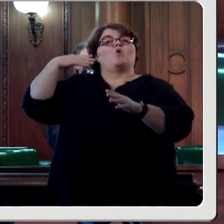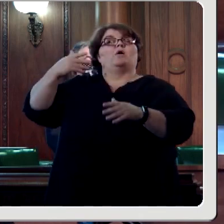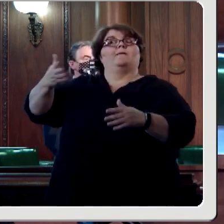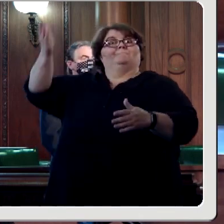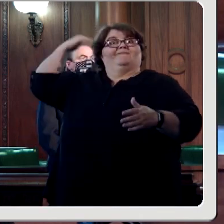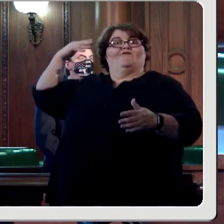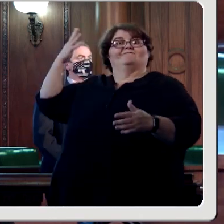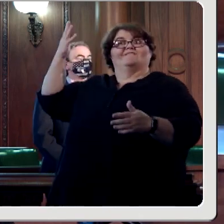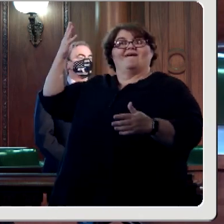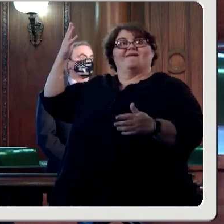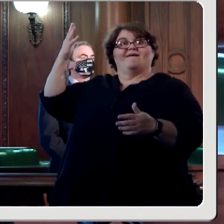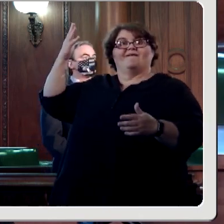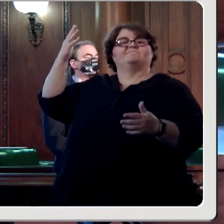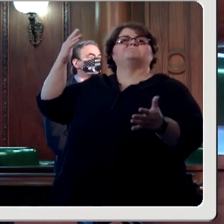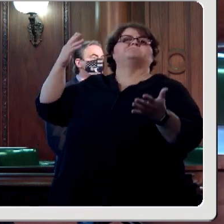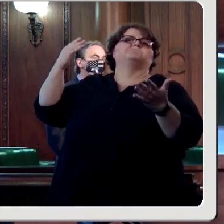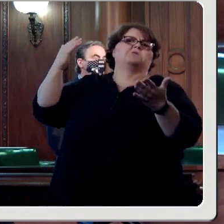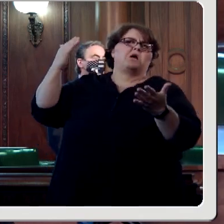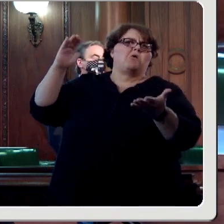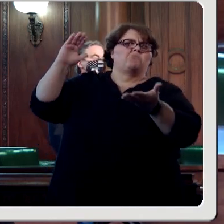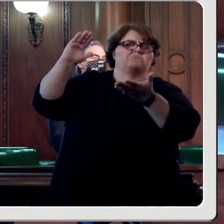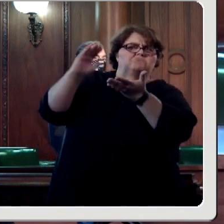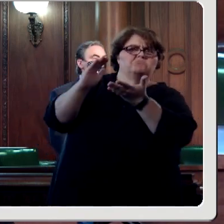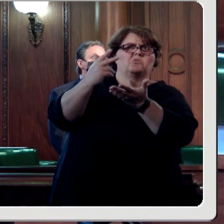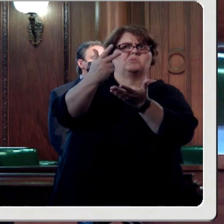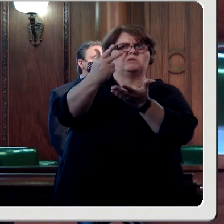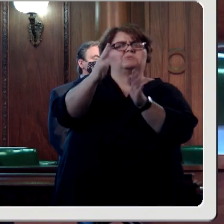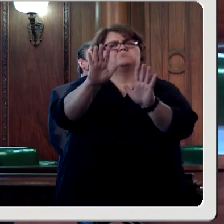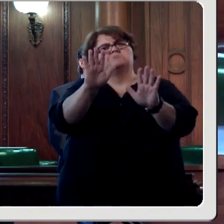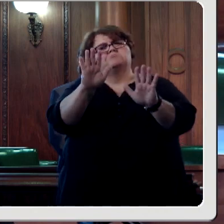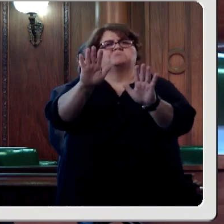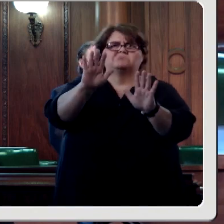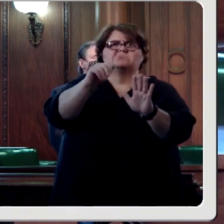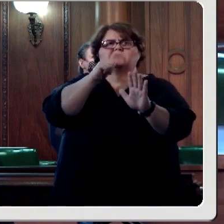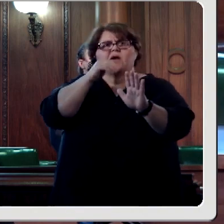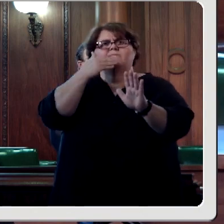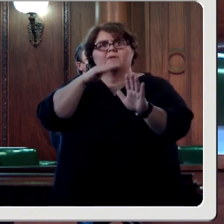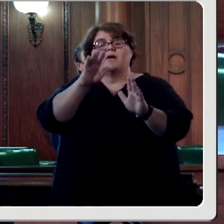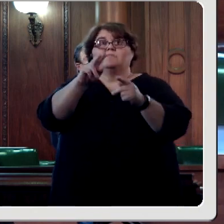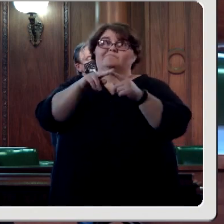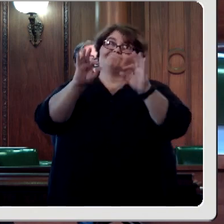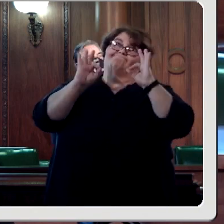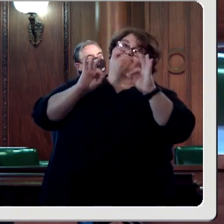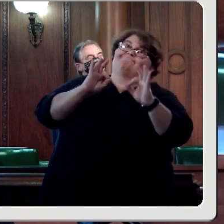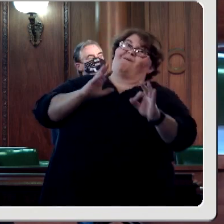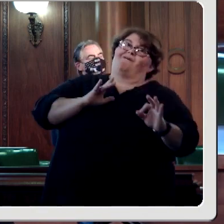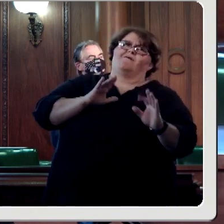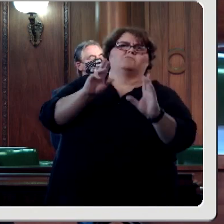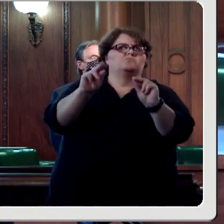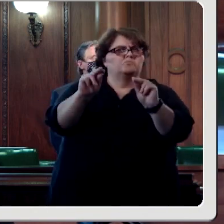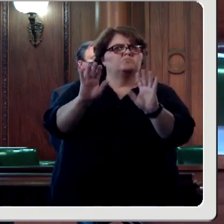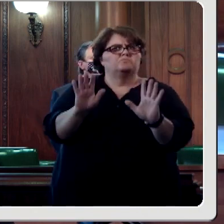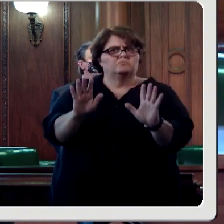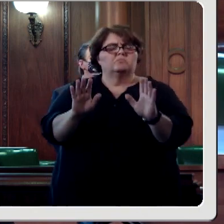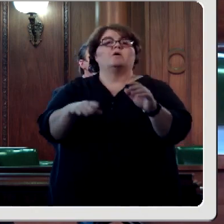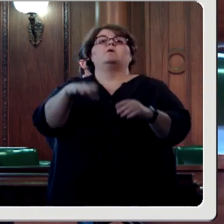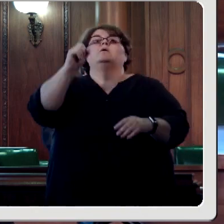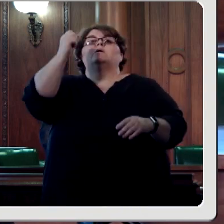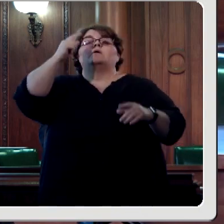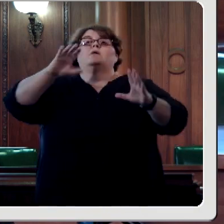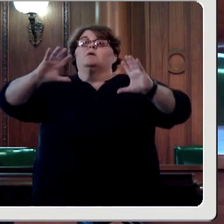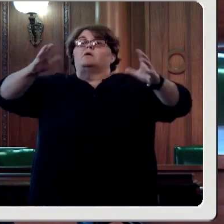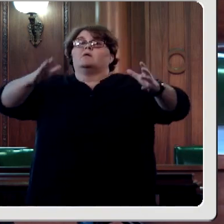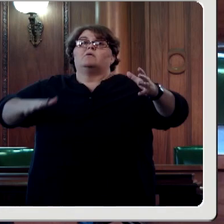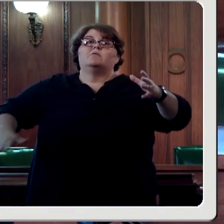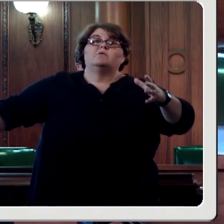week. In addition, our test positivity rate has gone up slightly and has been hovering